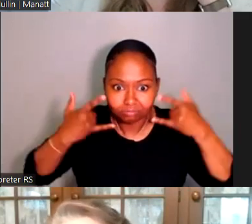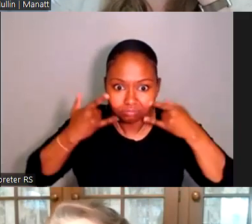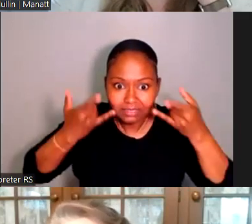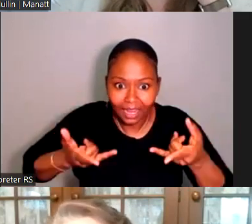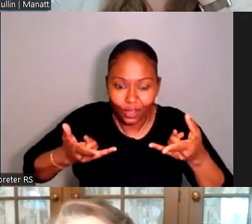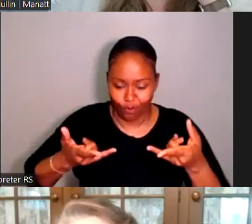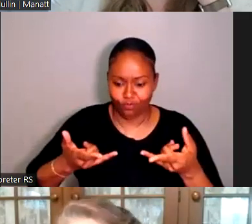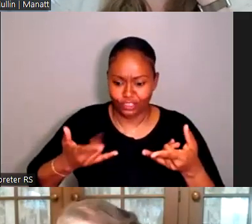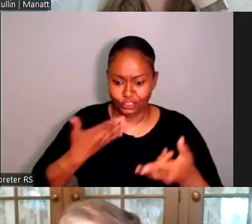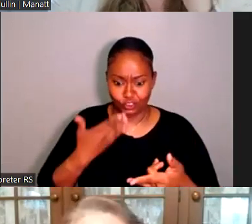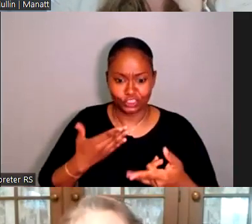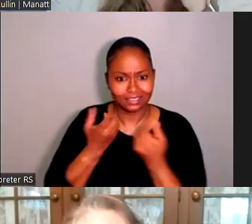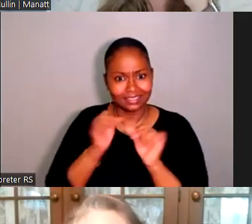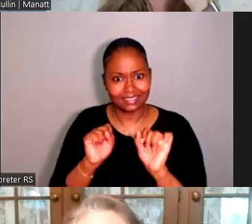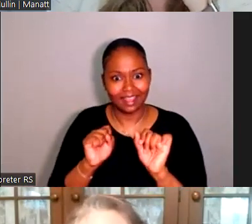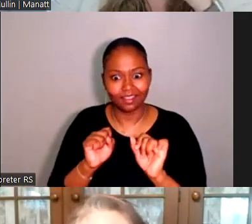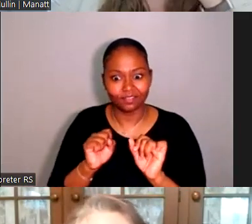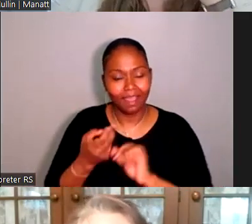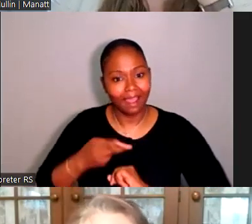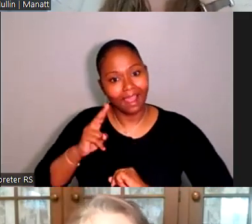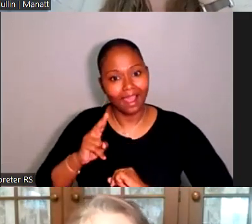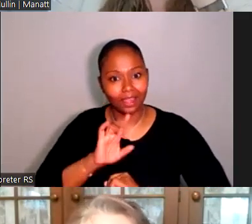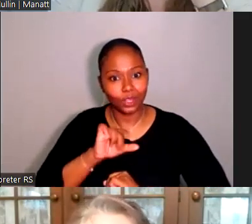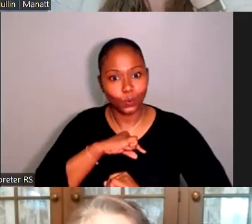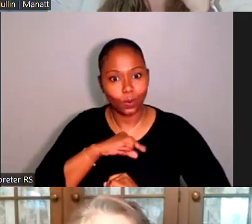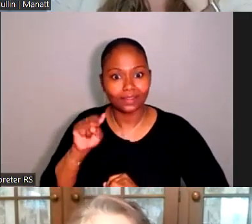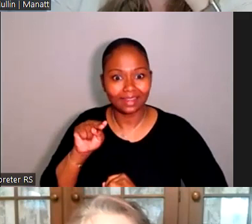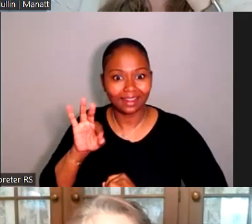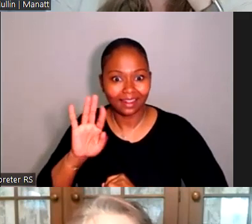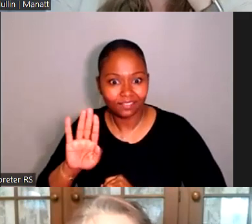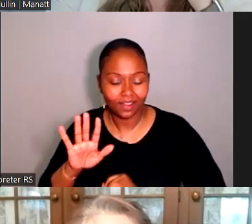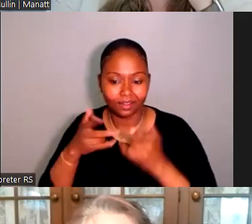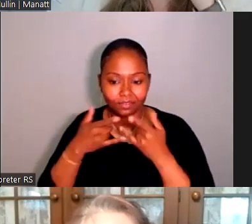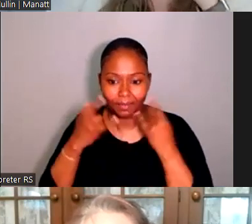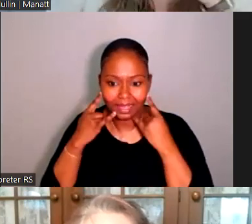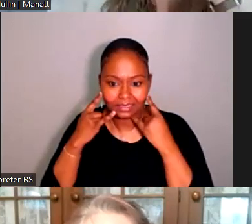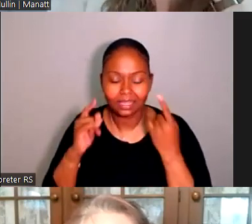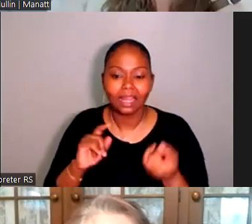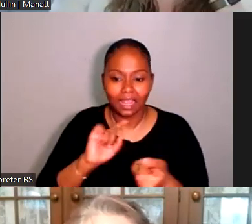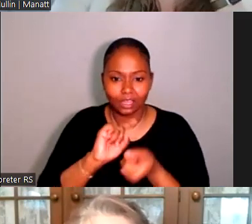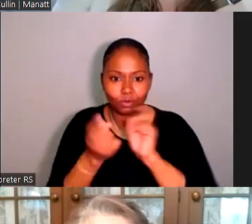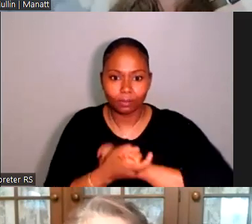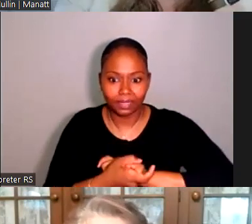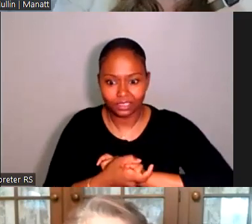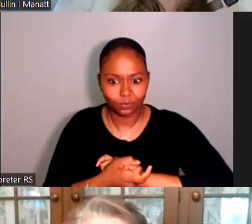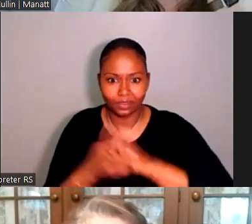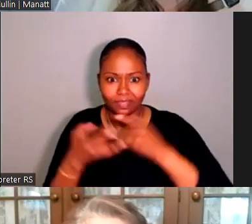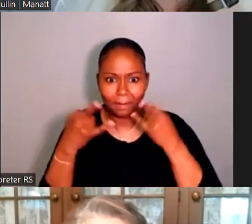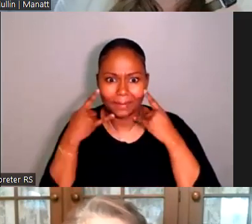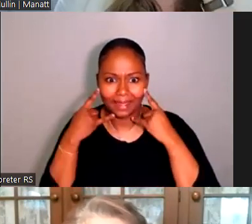good, safe, high quality N95 and replaced it with a mask that I could get at the dollar